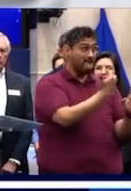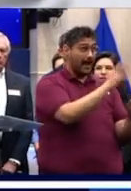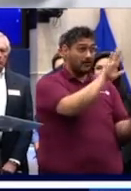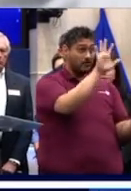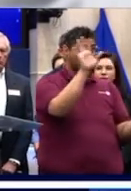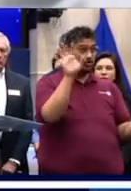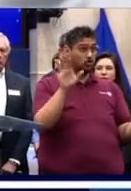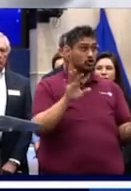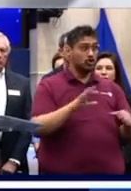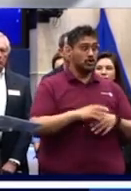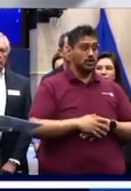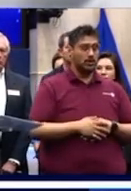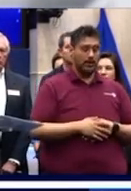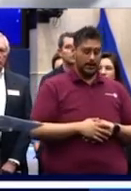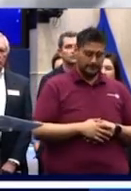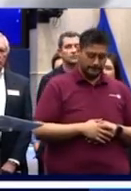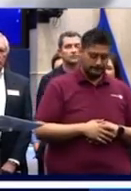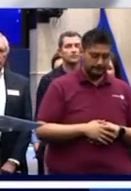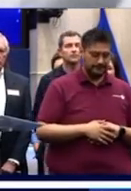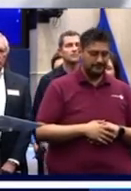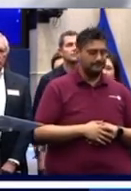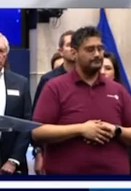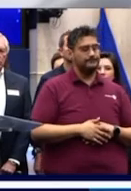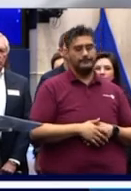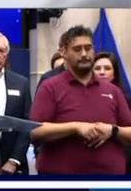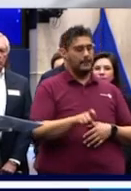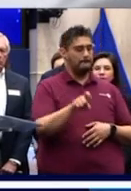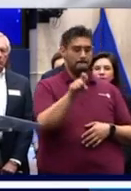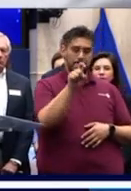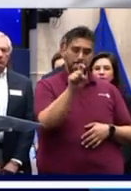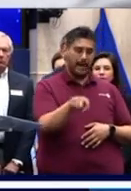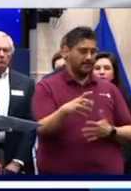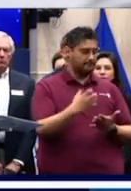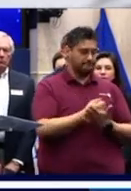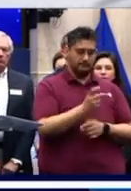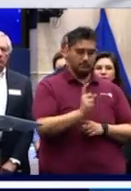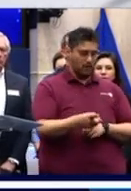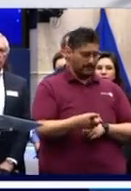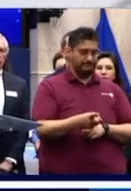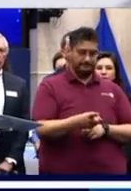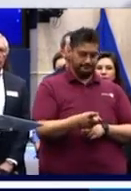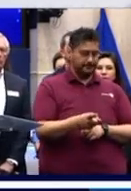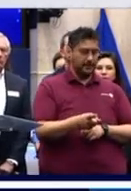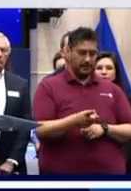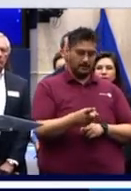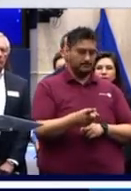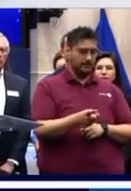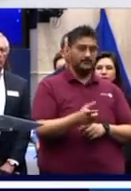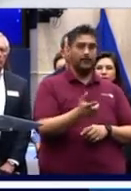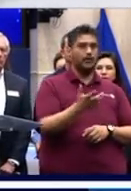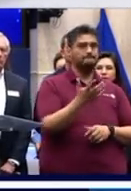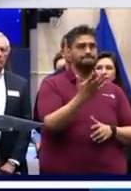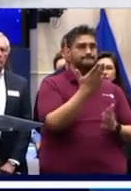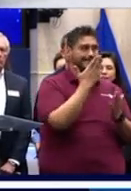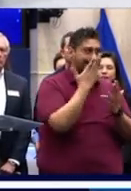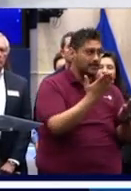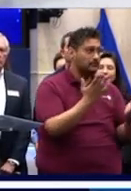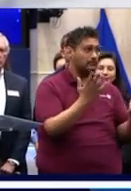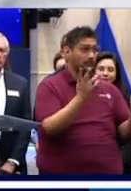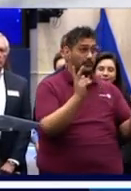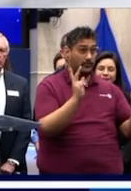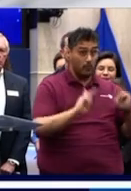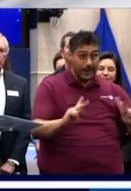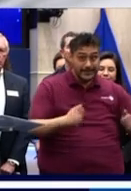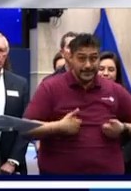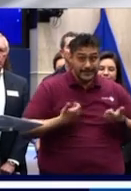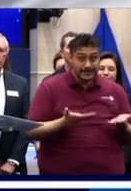I think, unfortunately, everybody, we've lost the audio of that's Kristen Crowley, LA City Fire Department